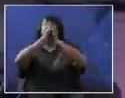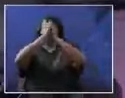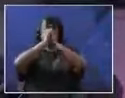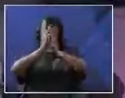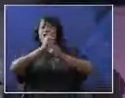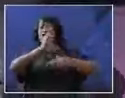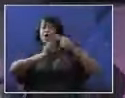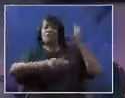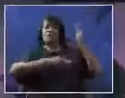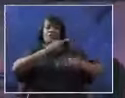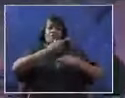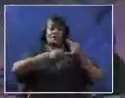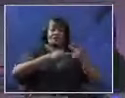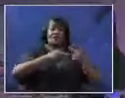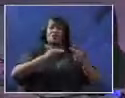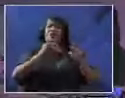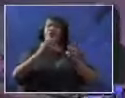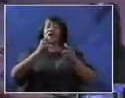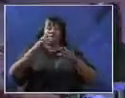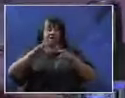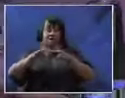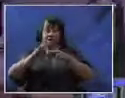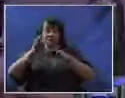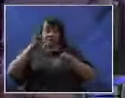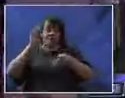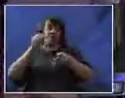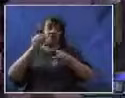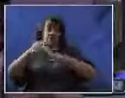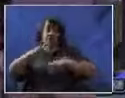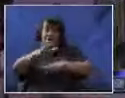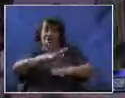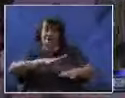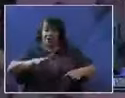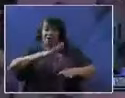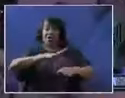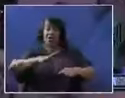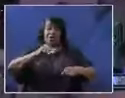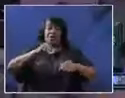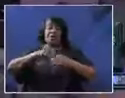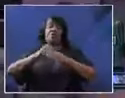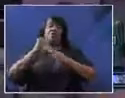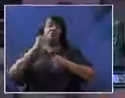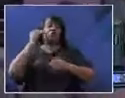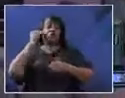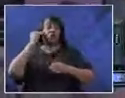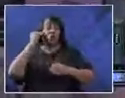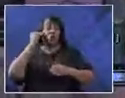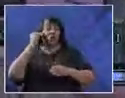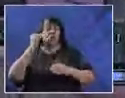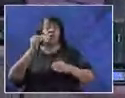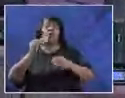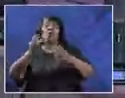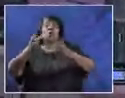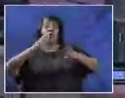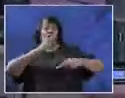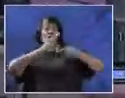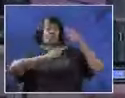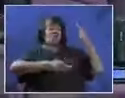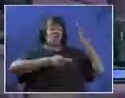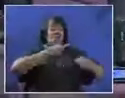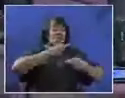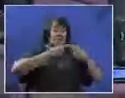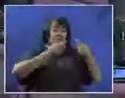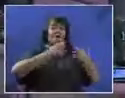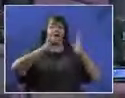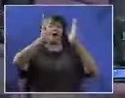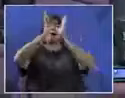your home. Find an area, clear out the living room, whatever you need to do, but stand up and give God praise this morning. Dosker Manor, we miss